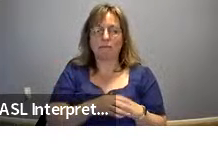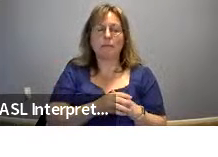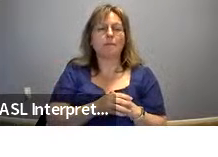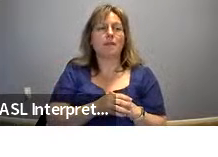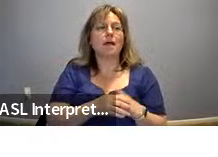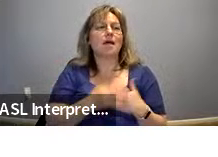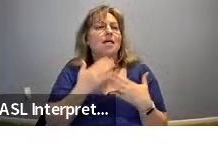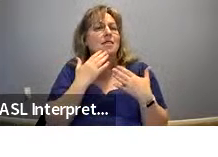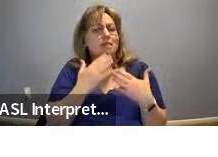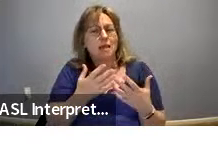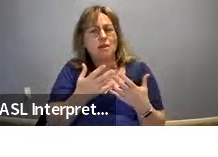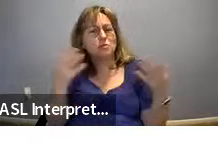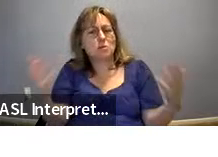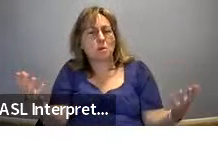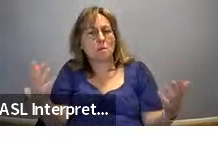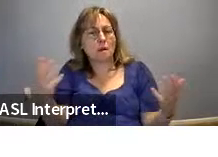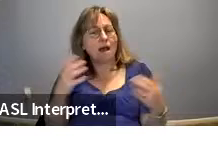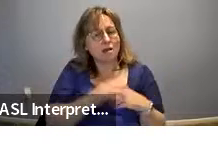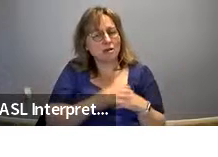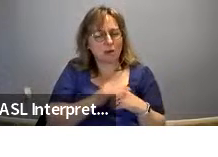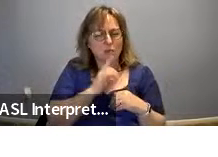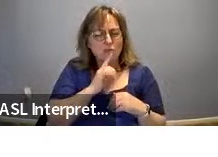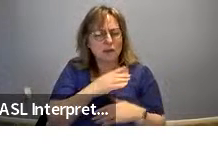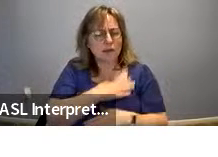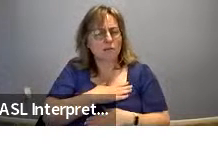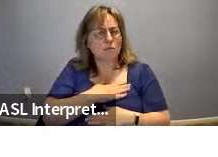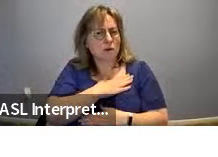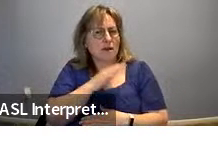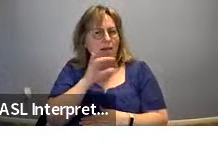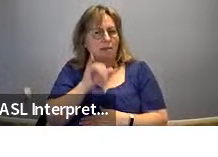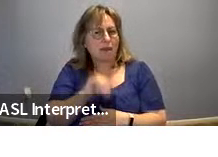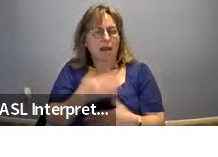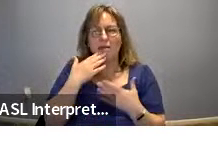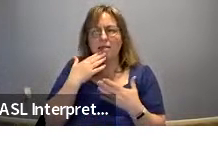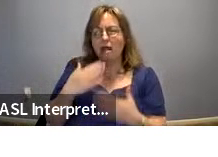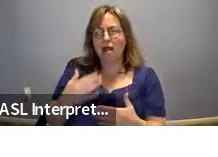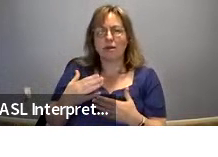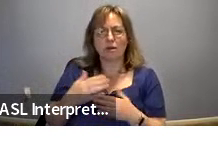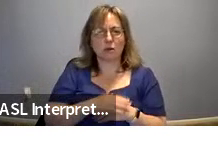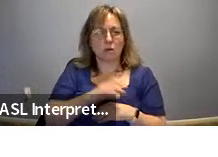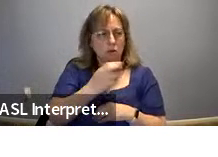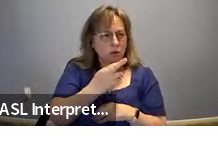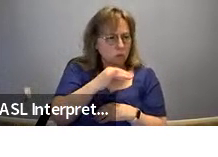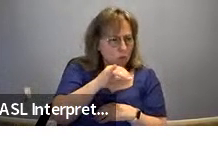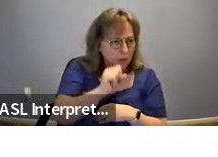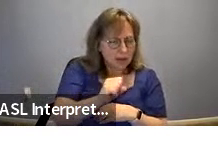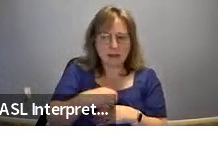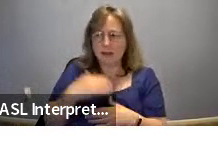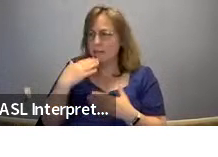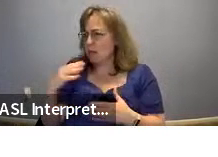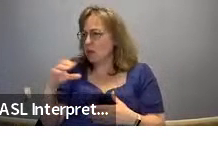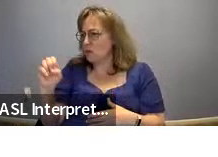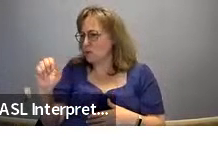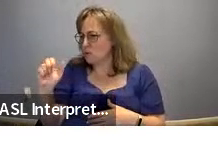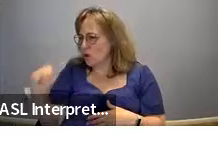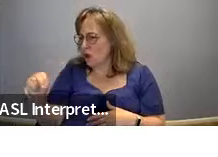Great. Thank you so much, Chris. I really appreciate that. And also thank you, Sean. And thank you everyone for being here